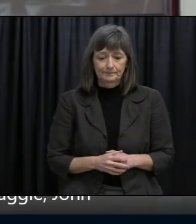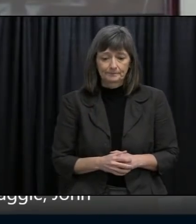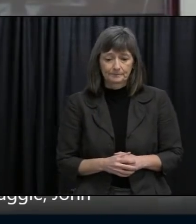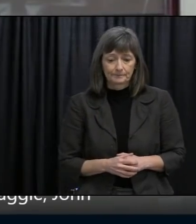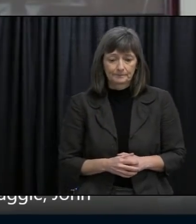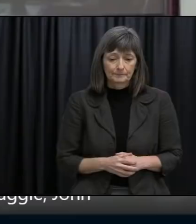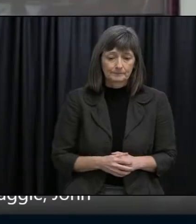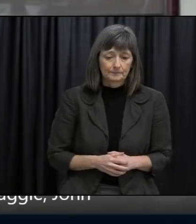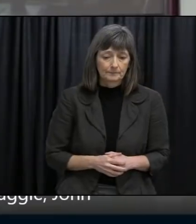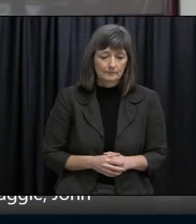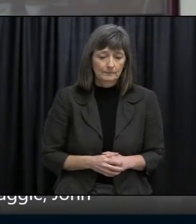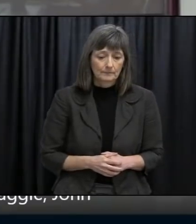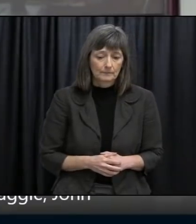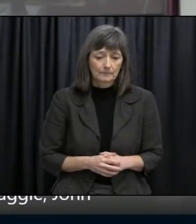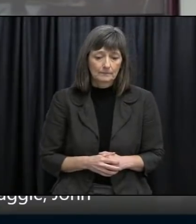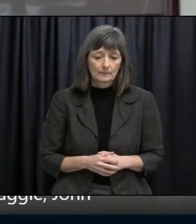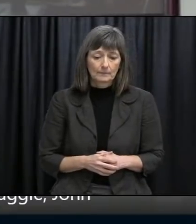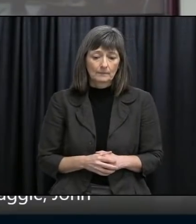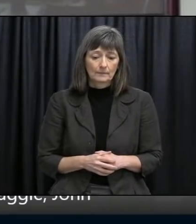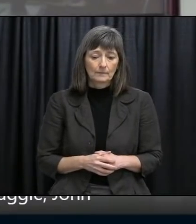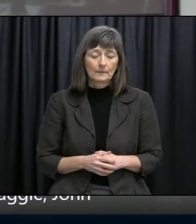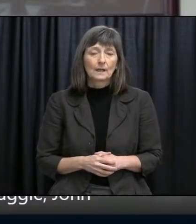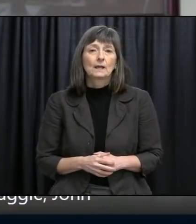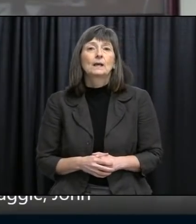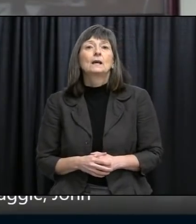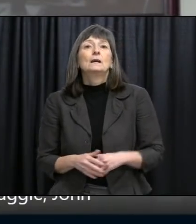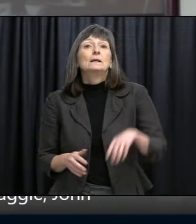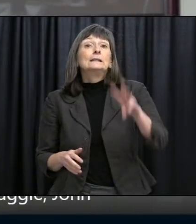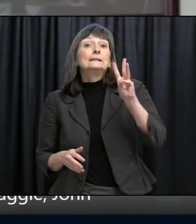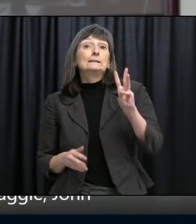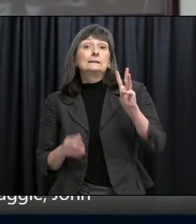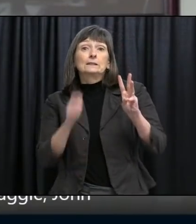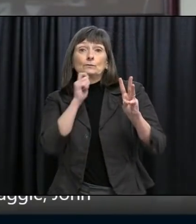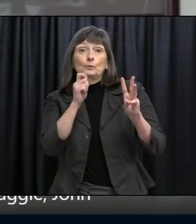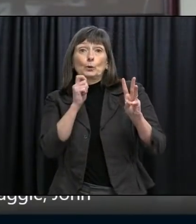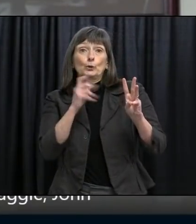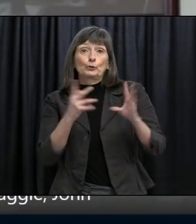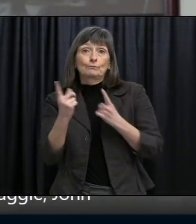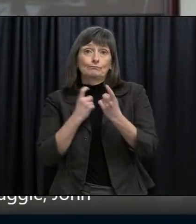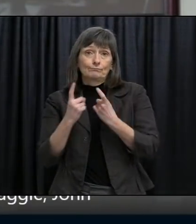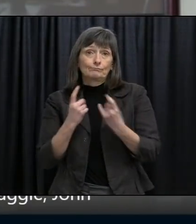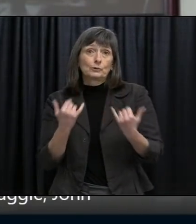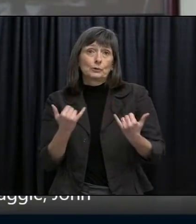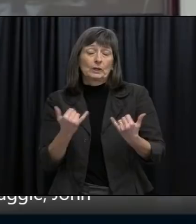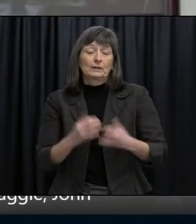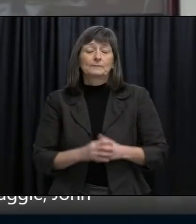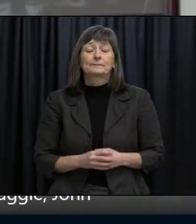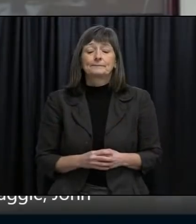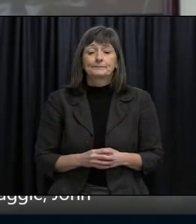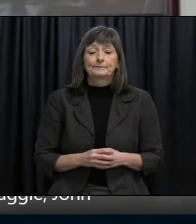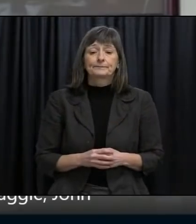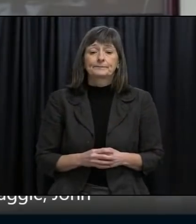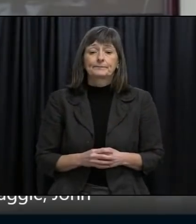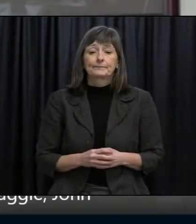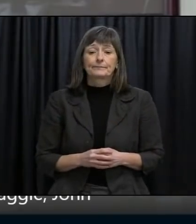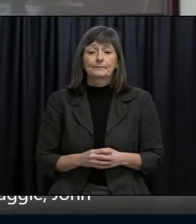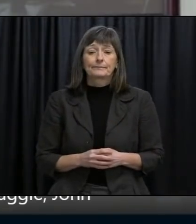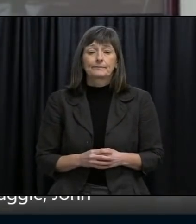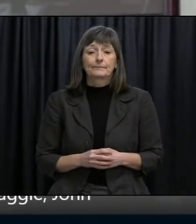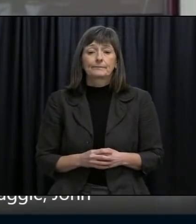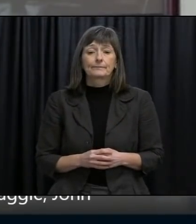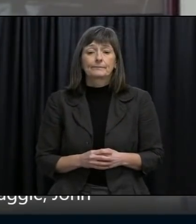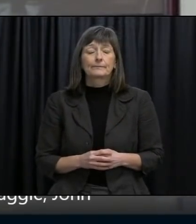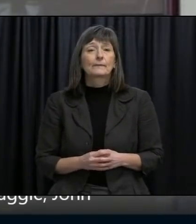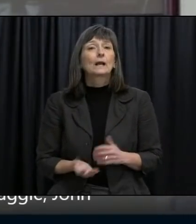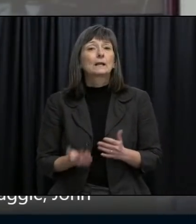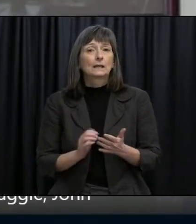Thank you, Premier. For the benefit of our speakers, there are 6 reporters registered for today's call. The question and answer session will be conducted in 2